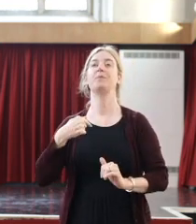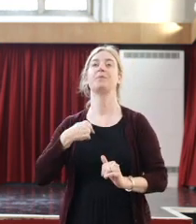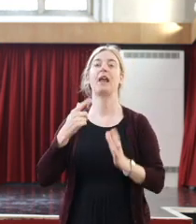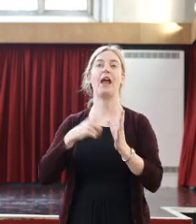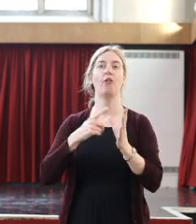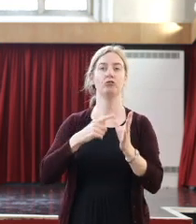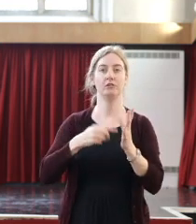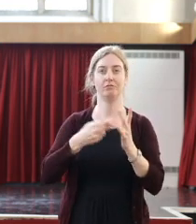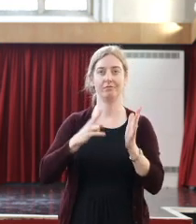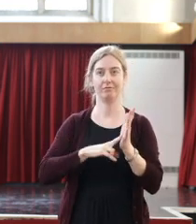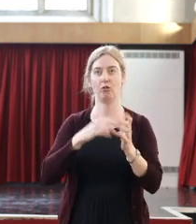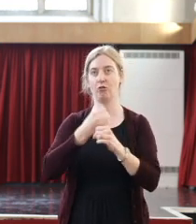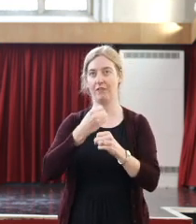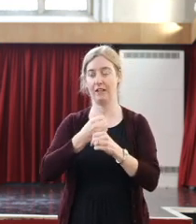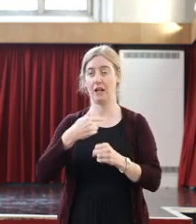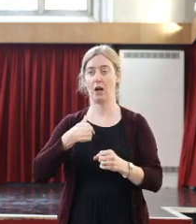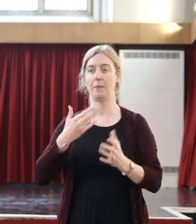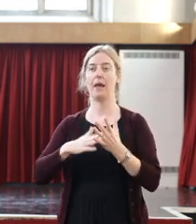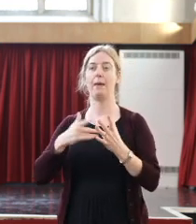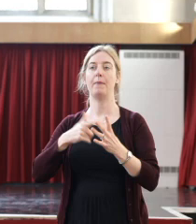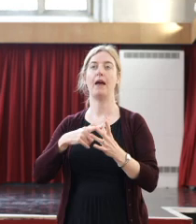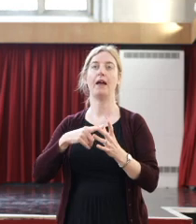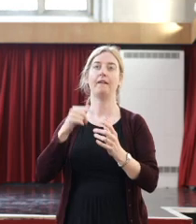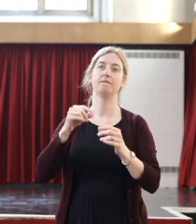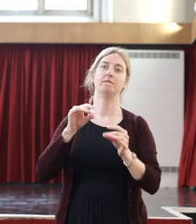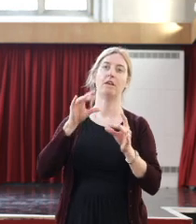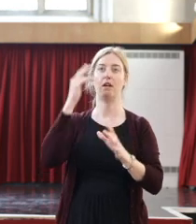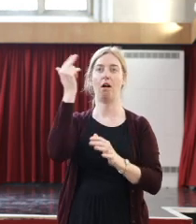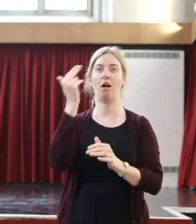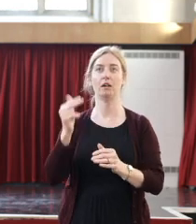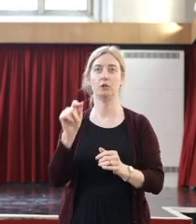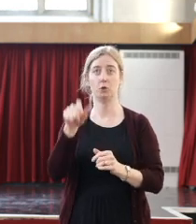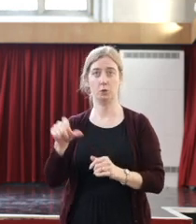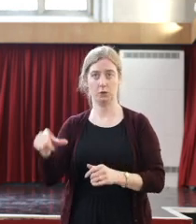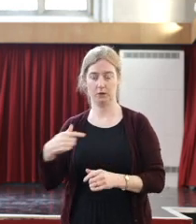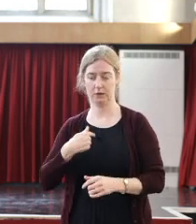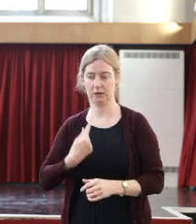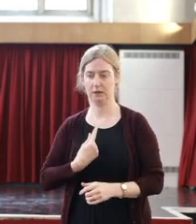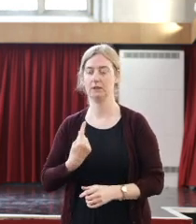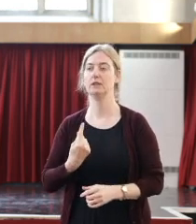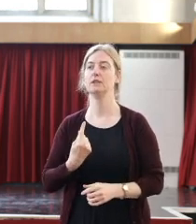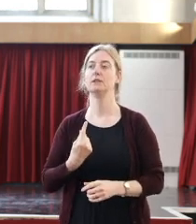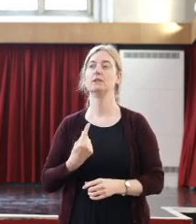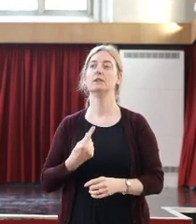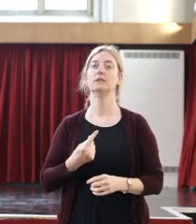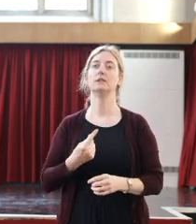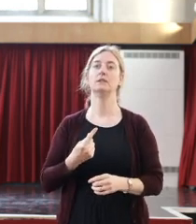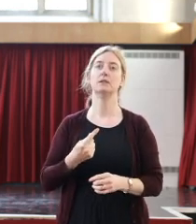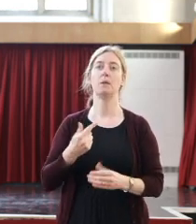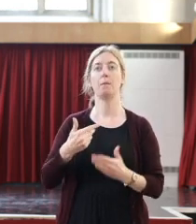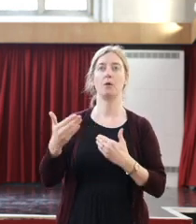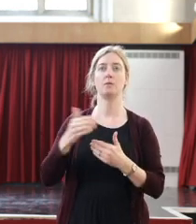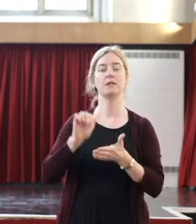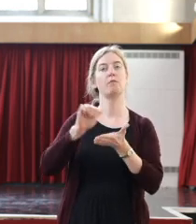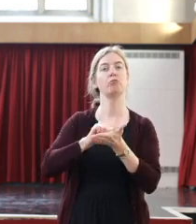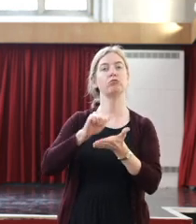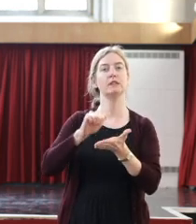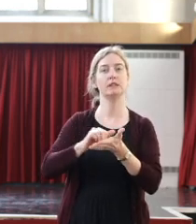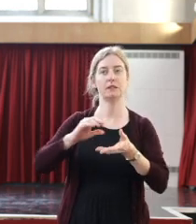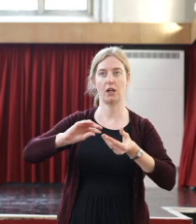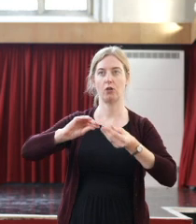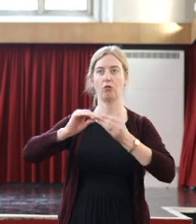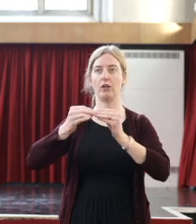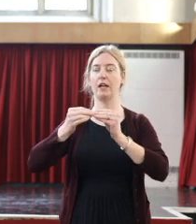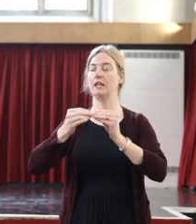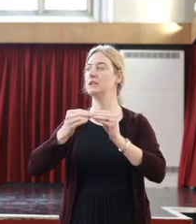Griffin. I'm an MA Fine Arts student, as Des says. My practice is primarily based in print, a broad interpretation of